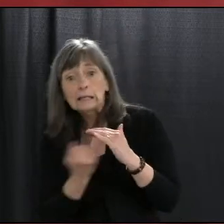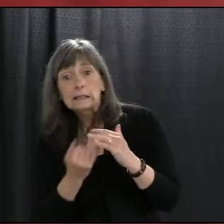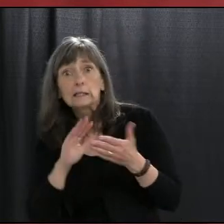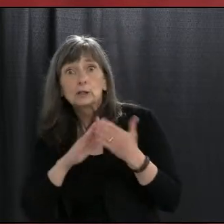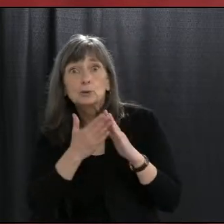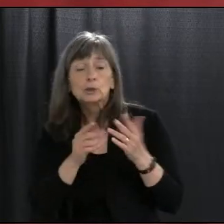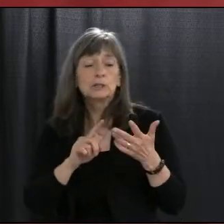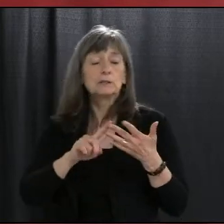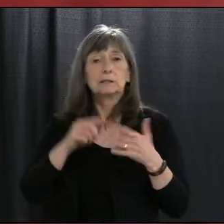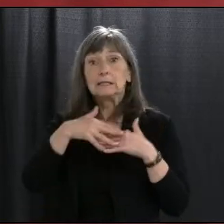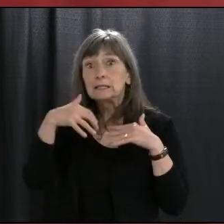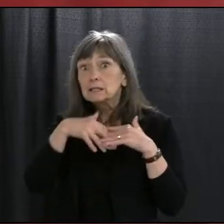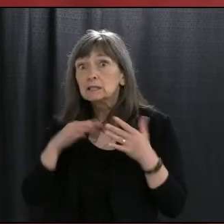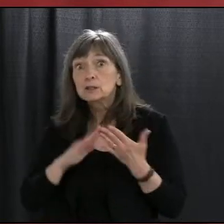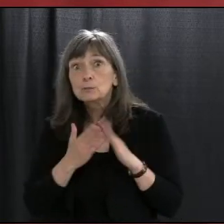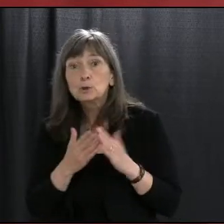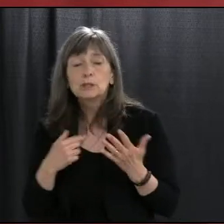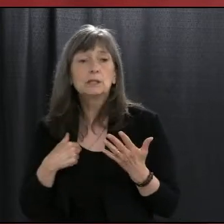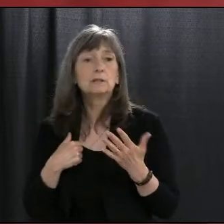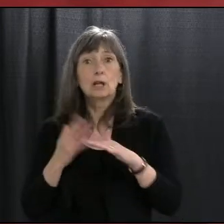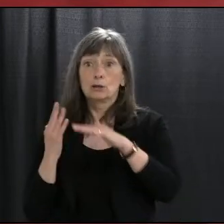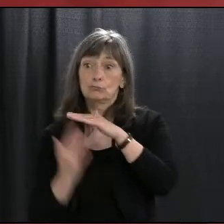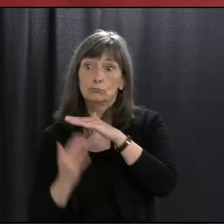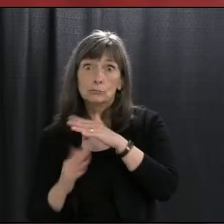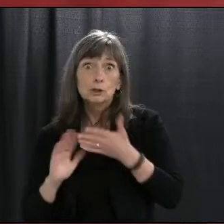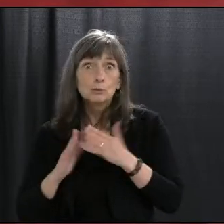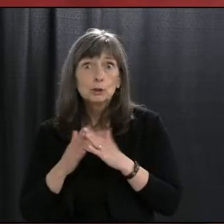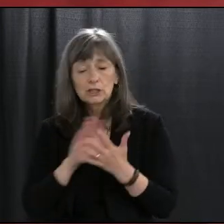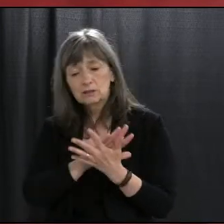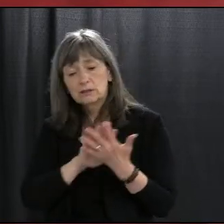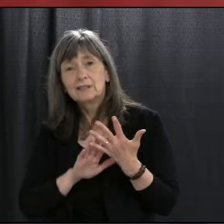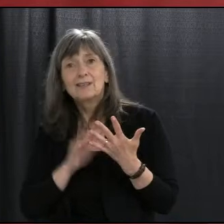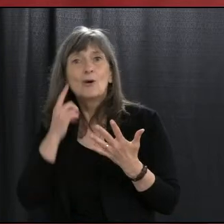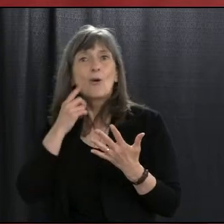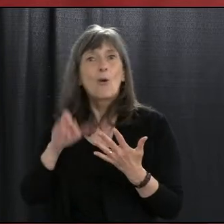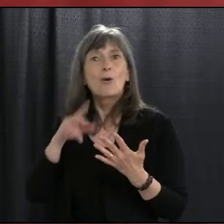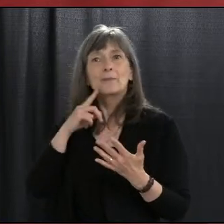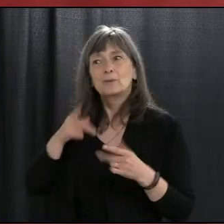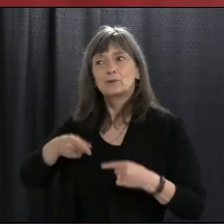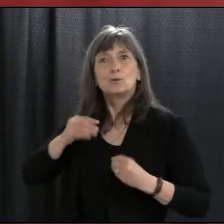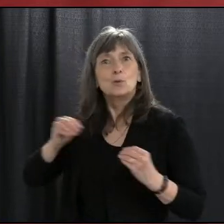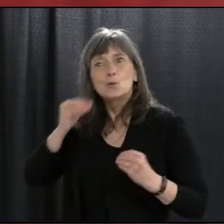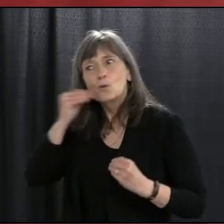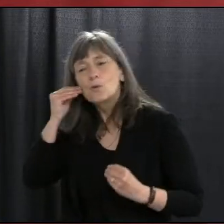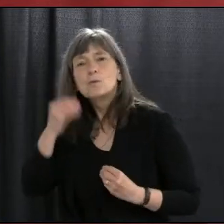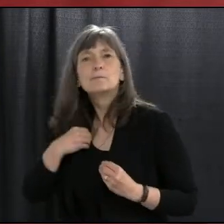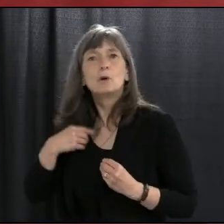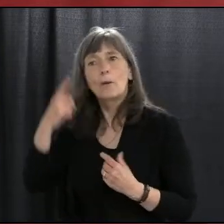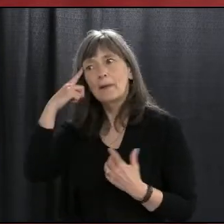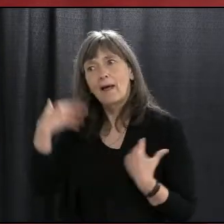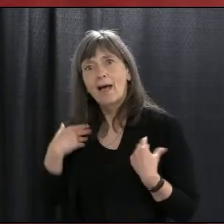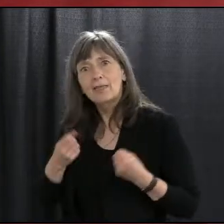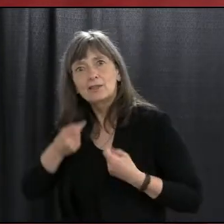Indigenous communities, immigrant and refugees, and people struggling with housing security, mental health, and addictions